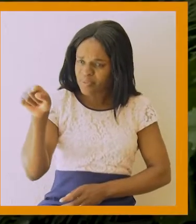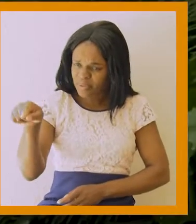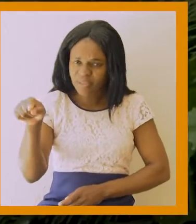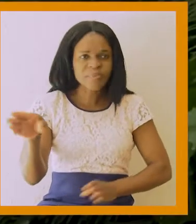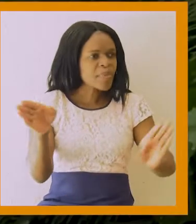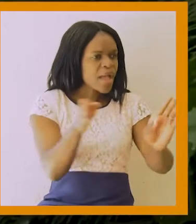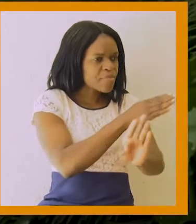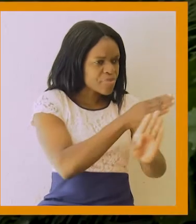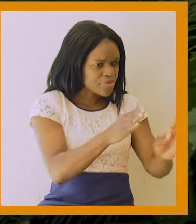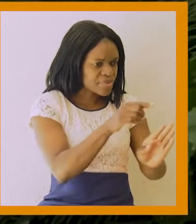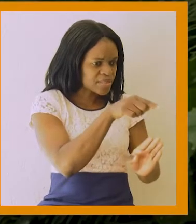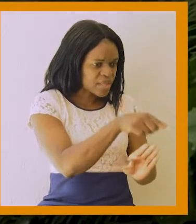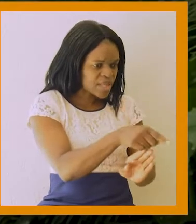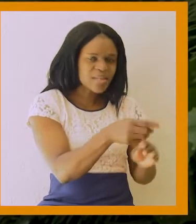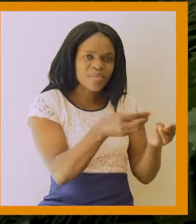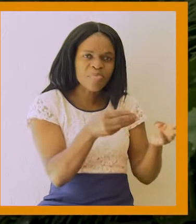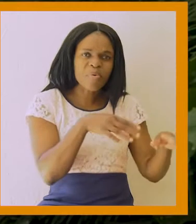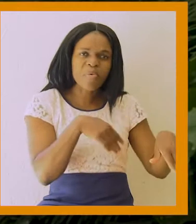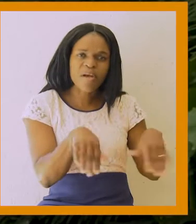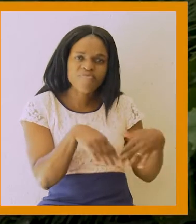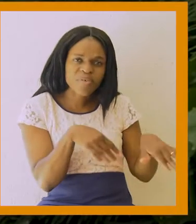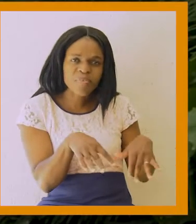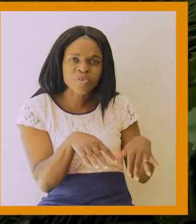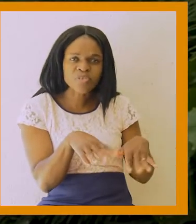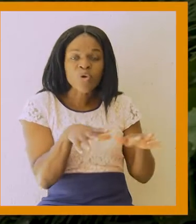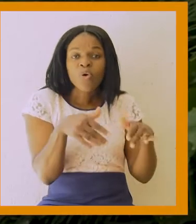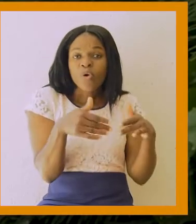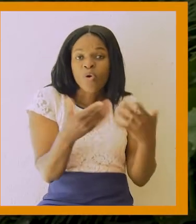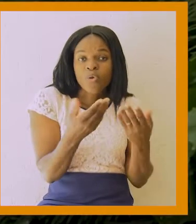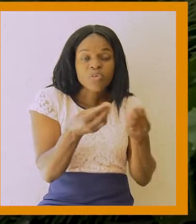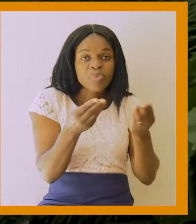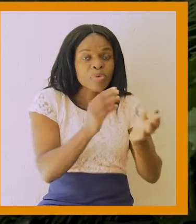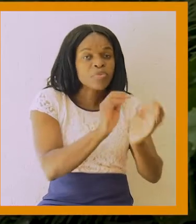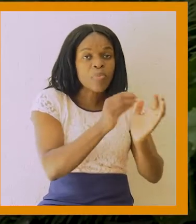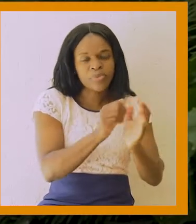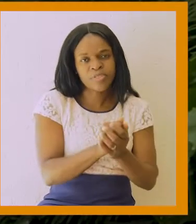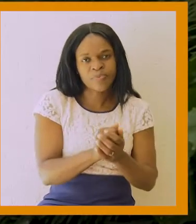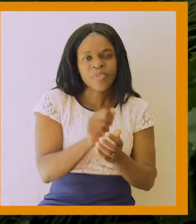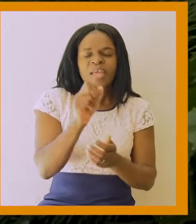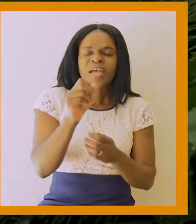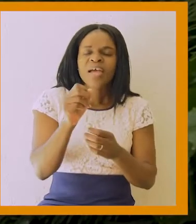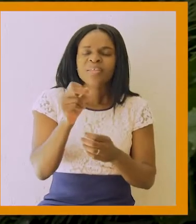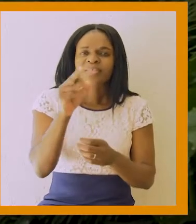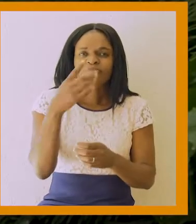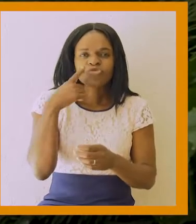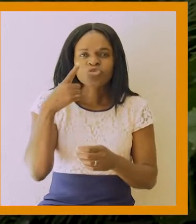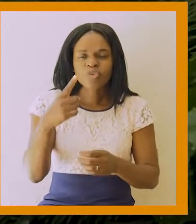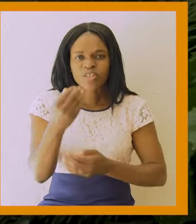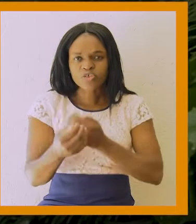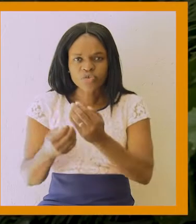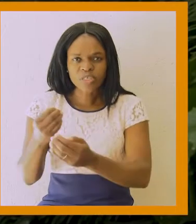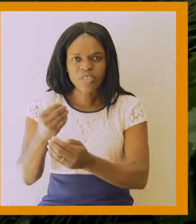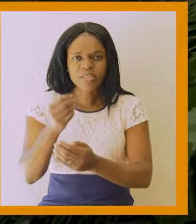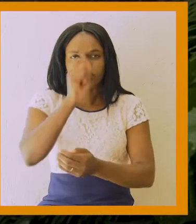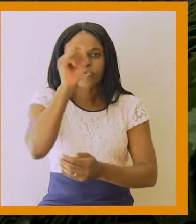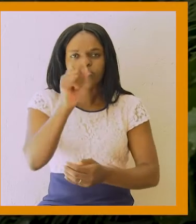abuse those who are vulnerable, those that are around him. Mm-hmm. Especially when you look at children. Children, when